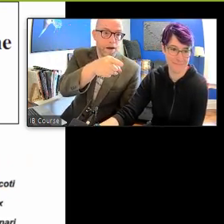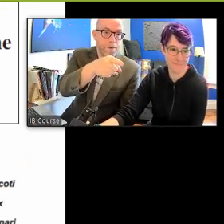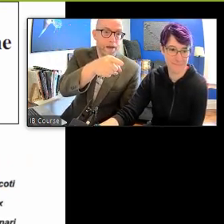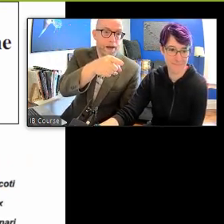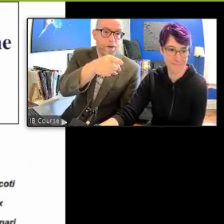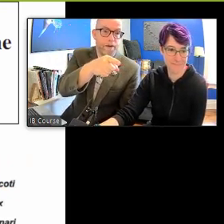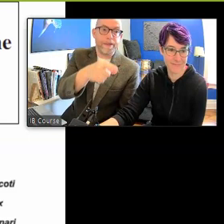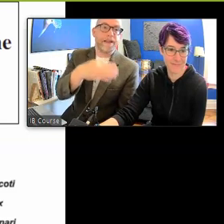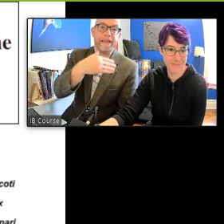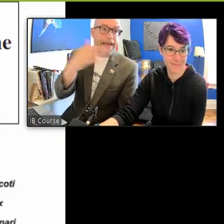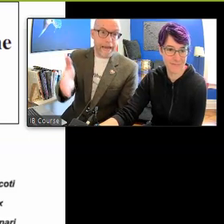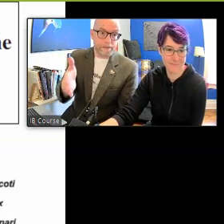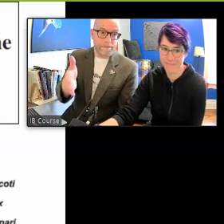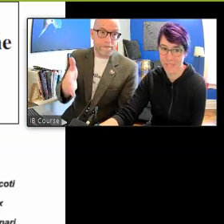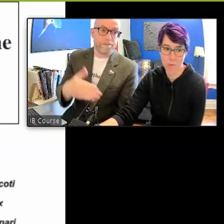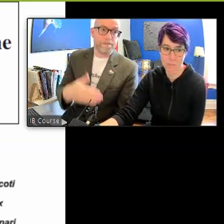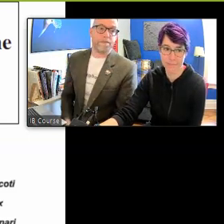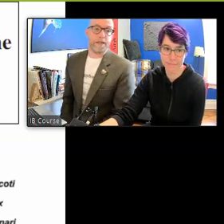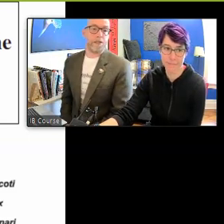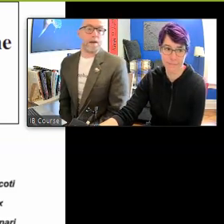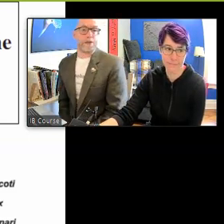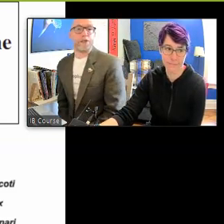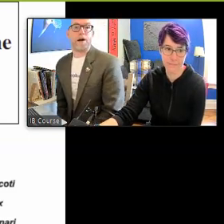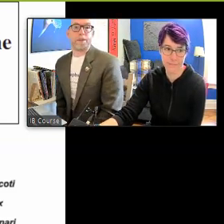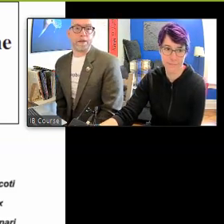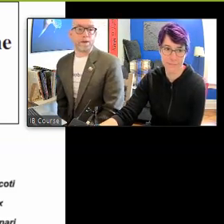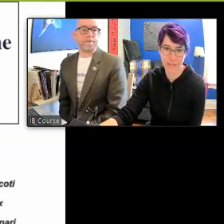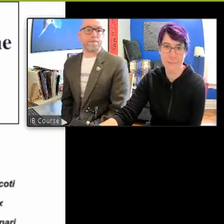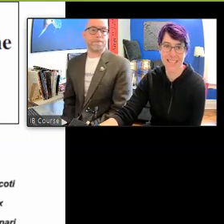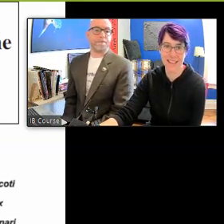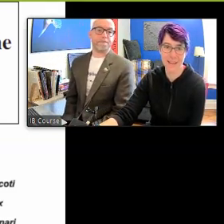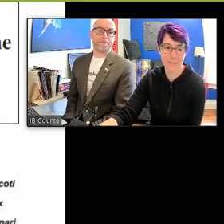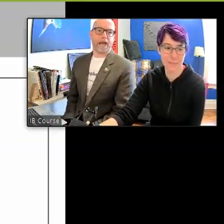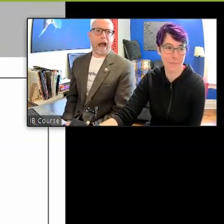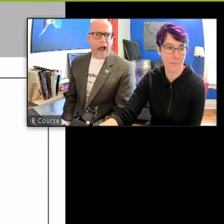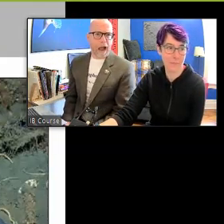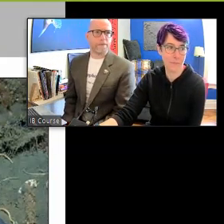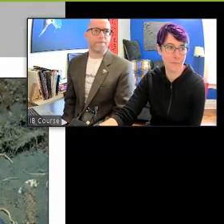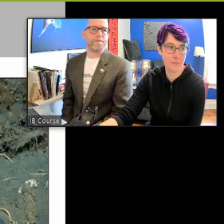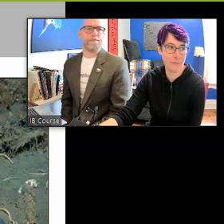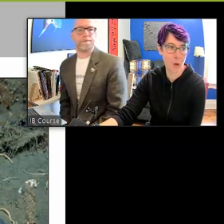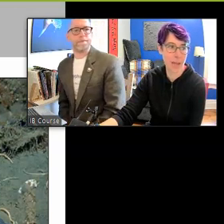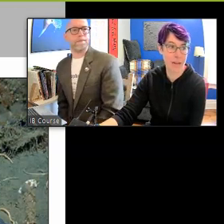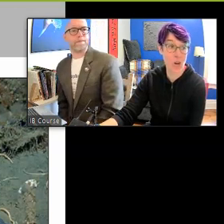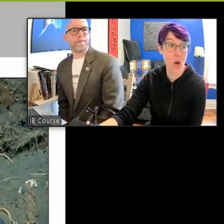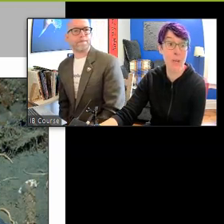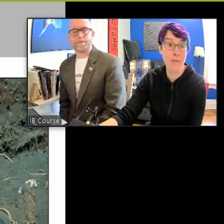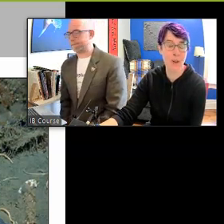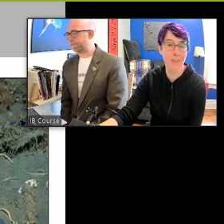weirdly long one, the Ainoa, they can't. No. It's garbage. It's gobbledygook. Amazing.